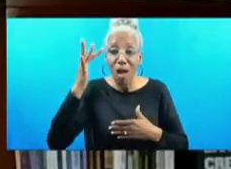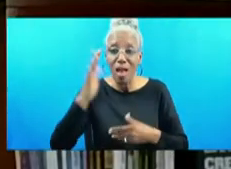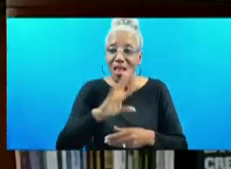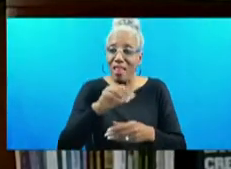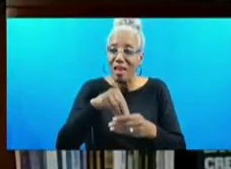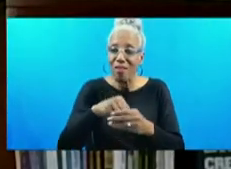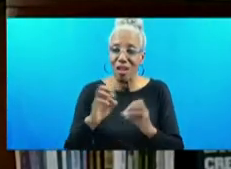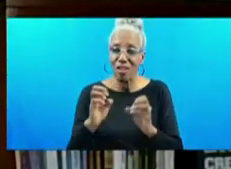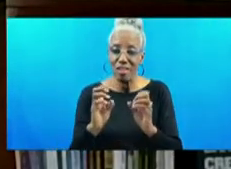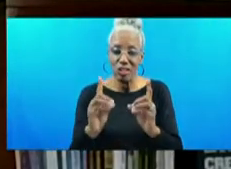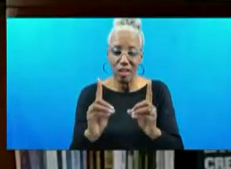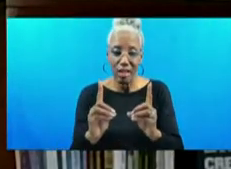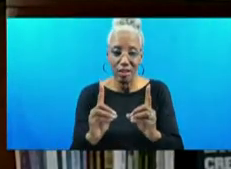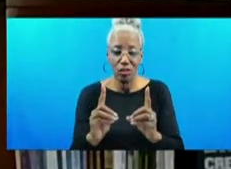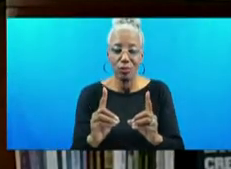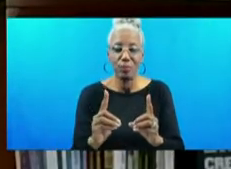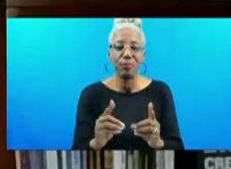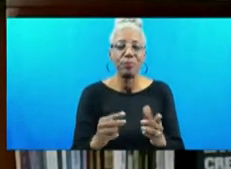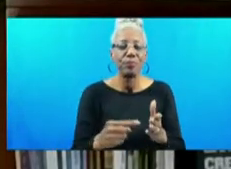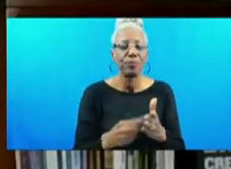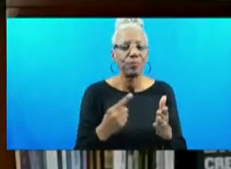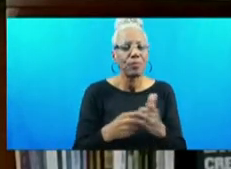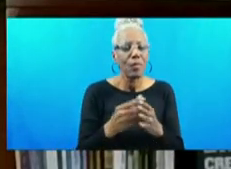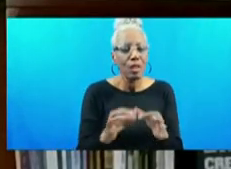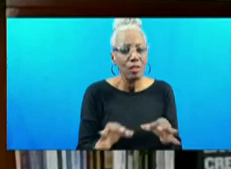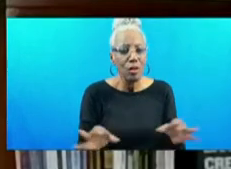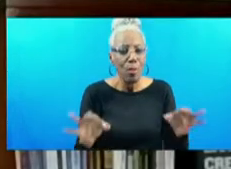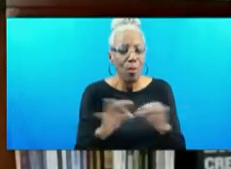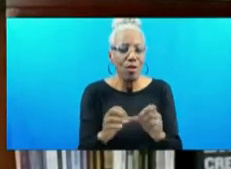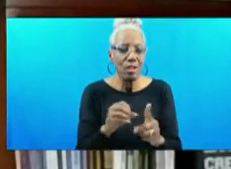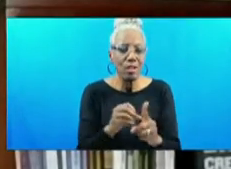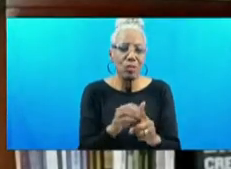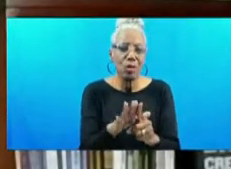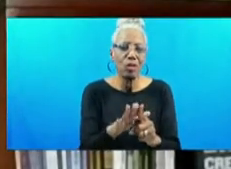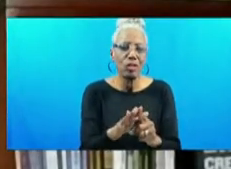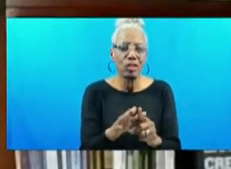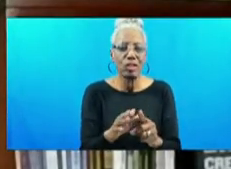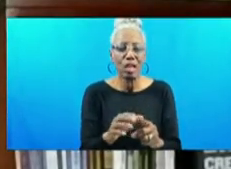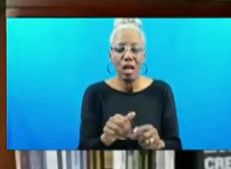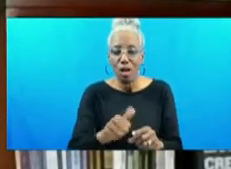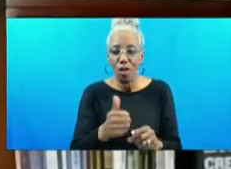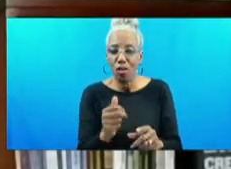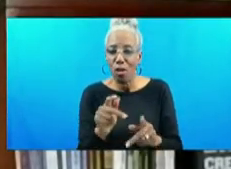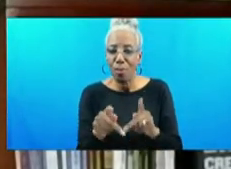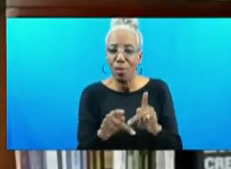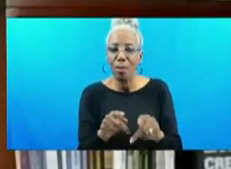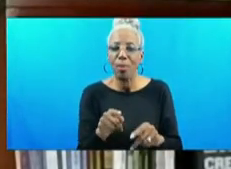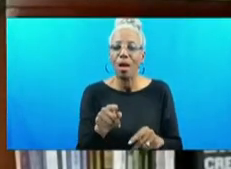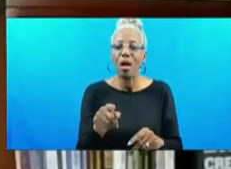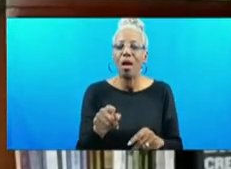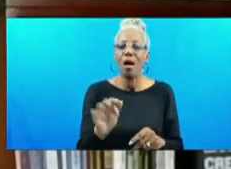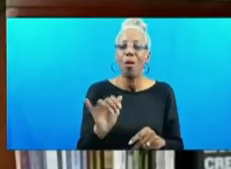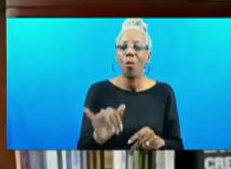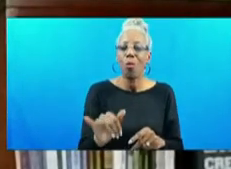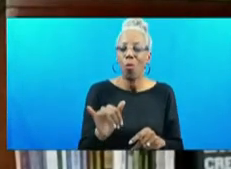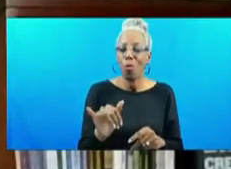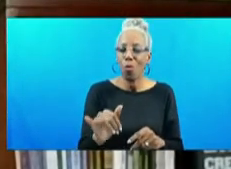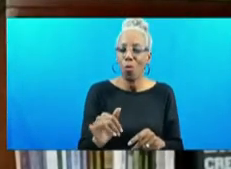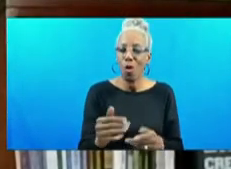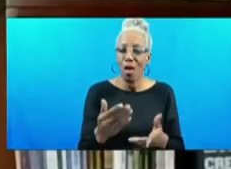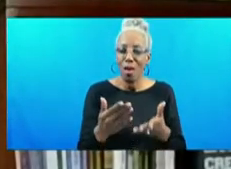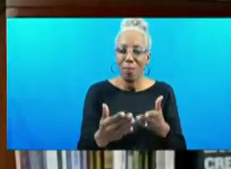that helps you see your own strengths and things that may encourage you to think about a path that you'd never considered before. And